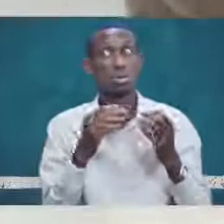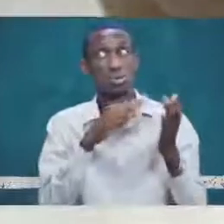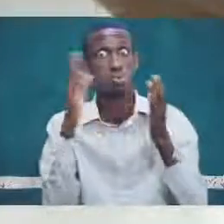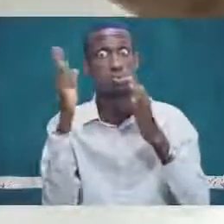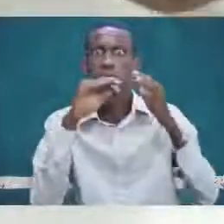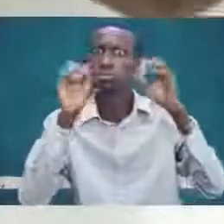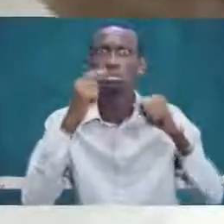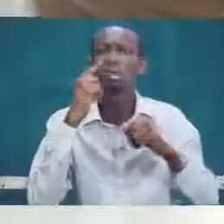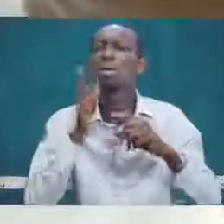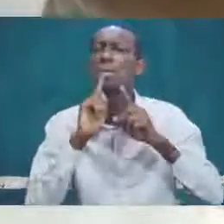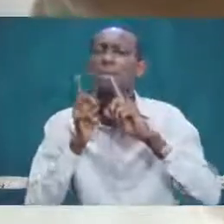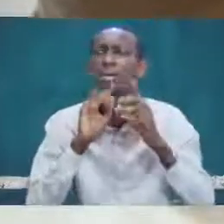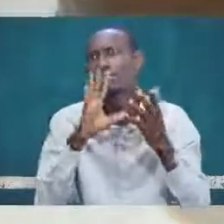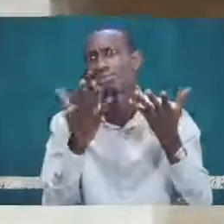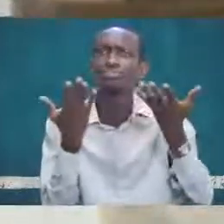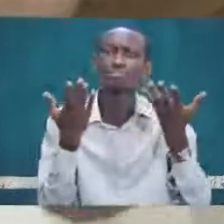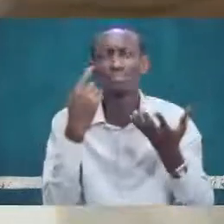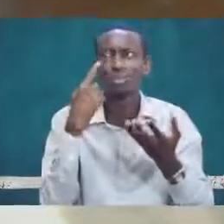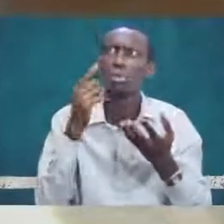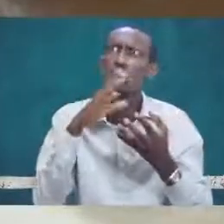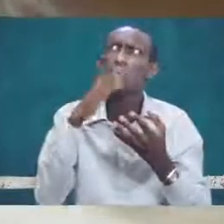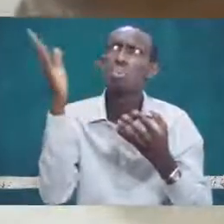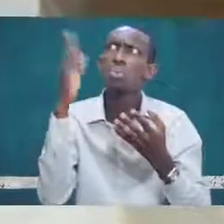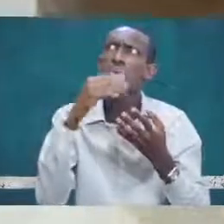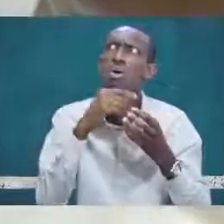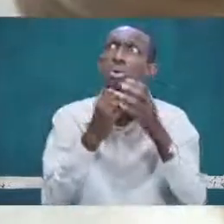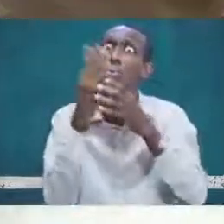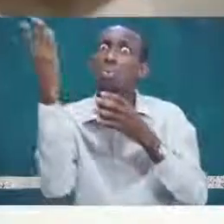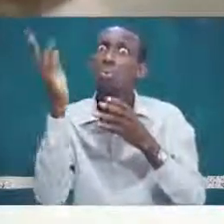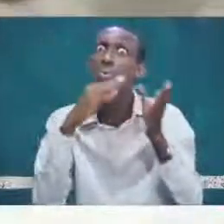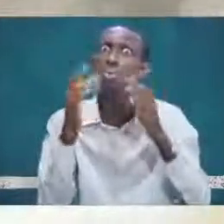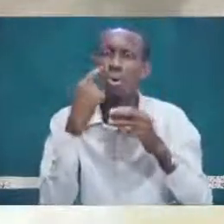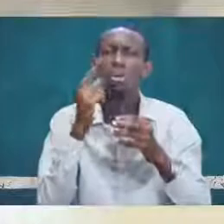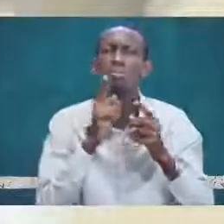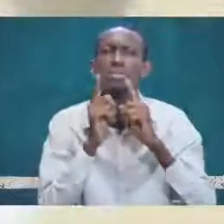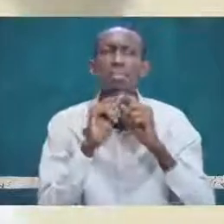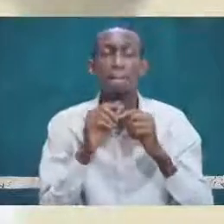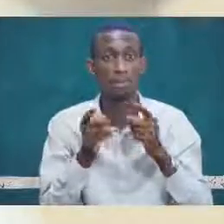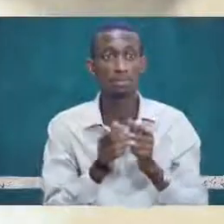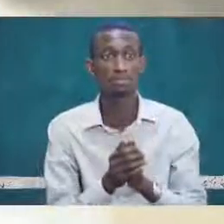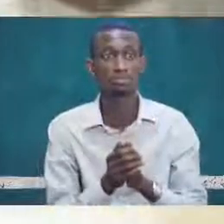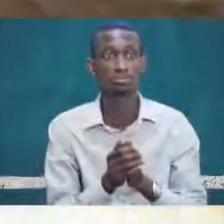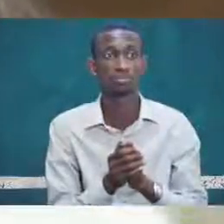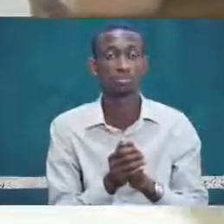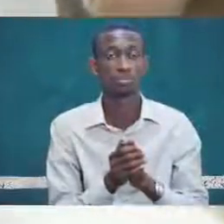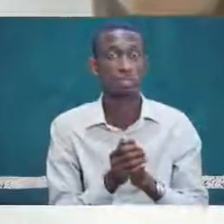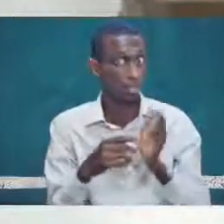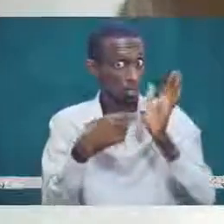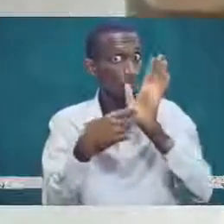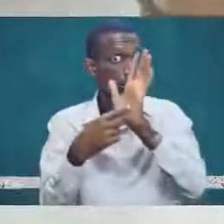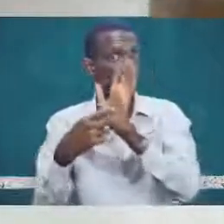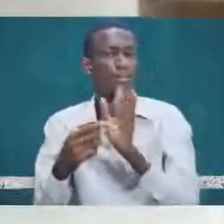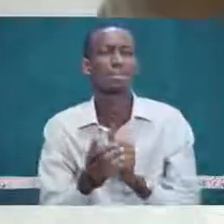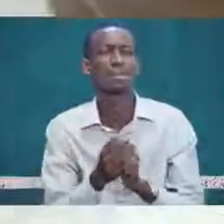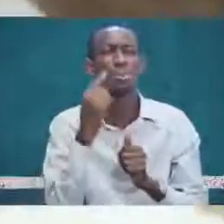color. In this case, we are going to see what is happening. But The characteristic that I was talking about is